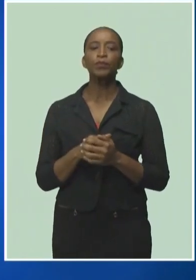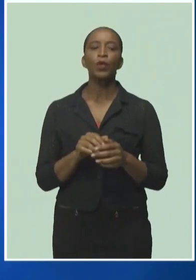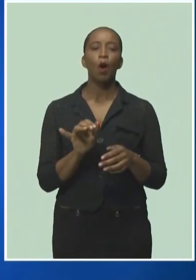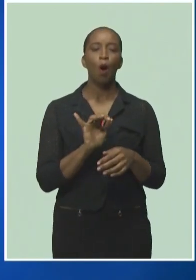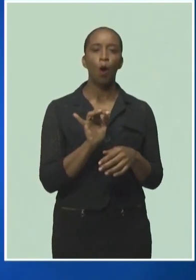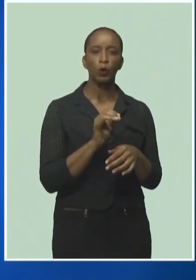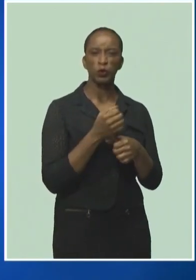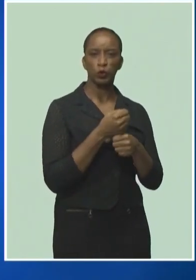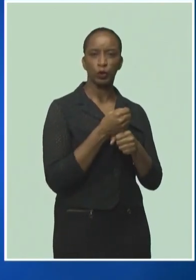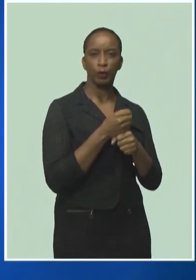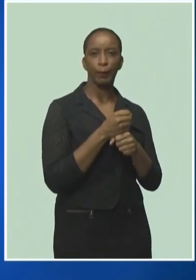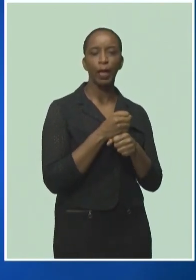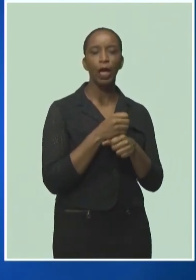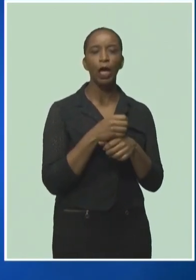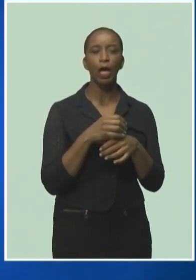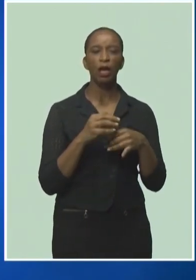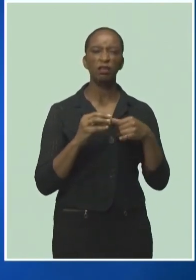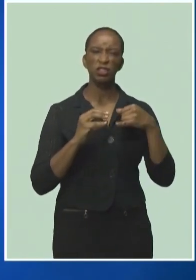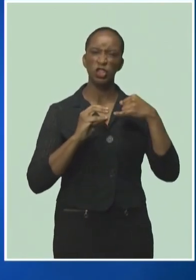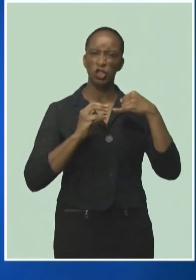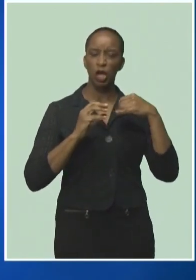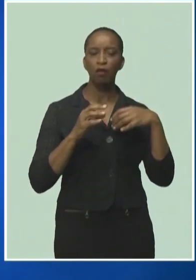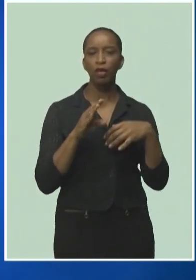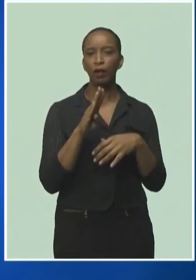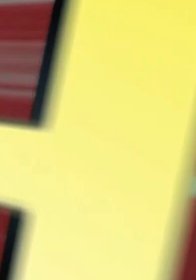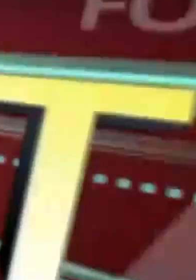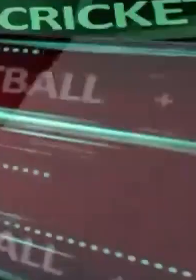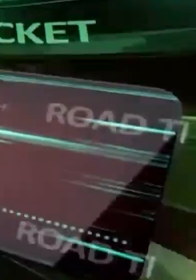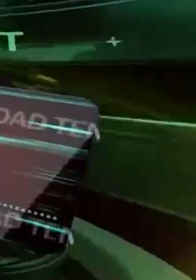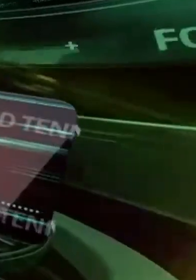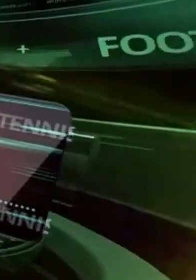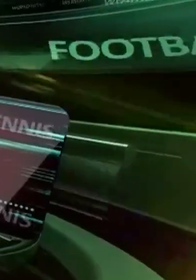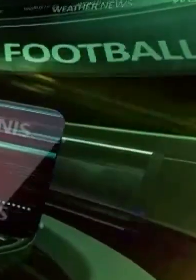bitters. This bitters it take about 3 months to make.